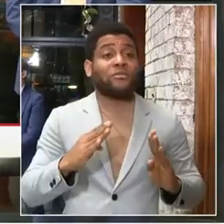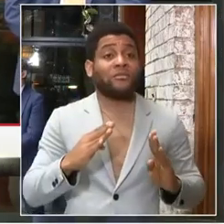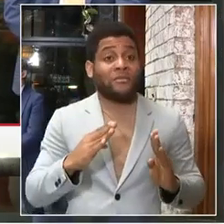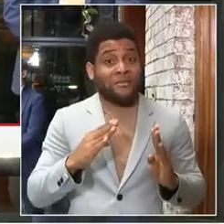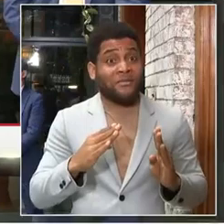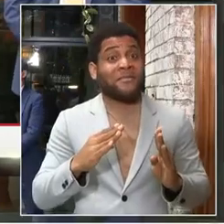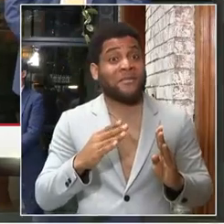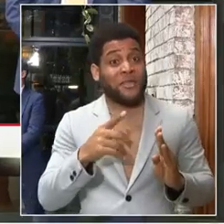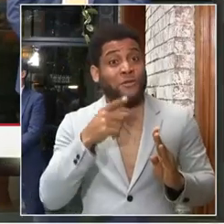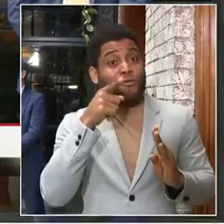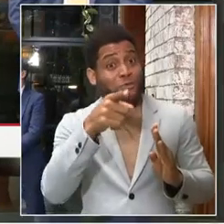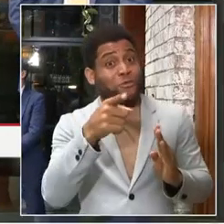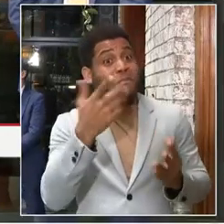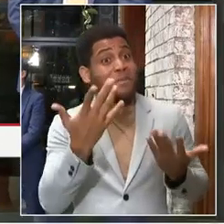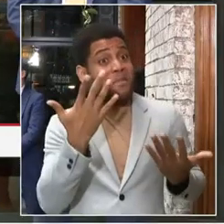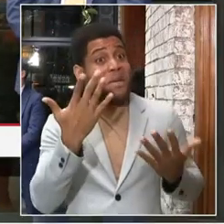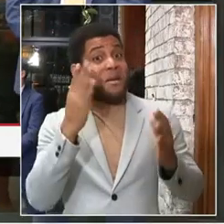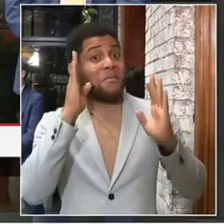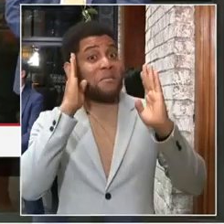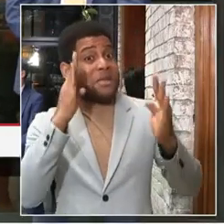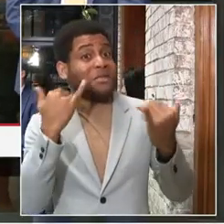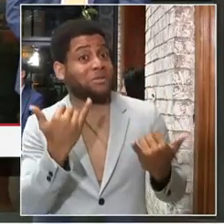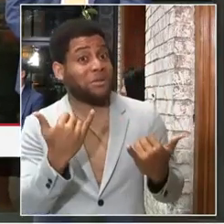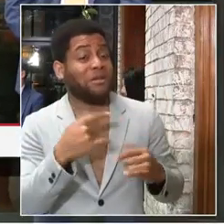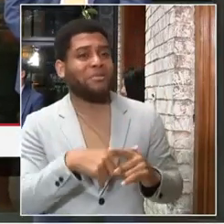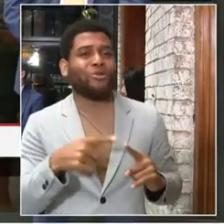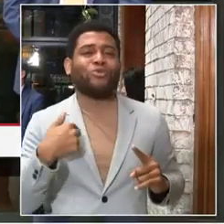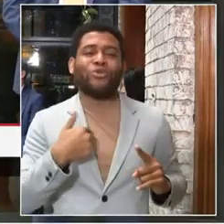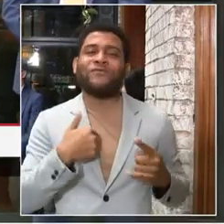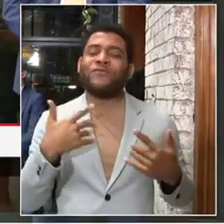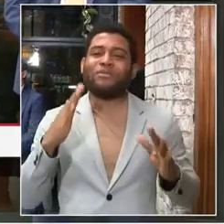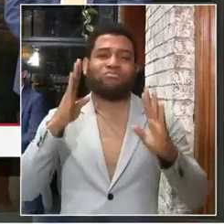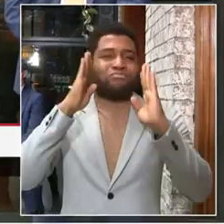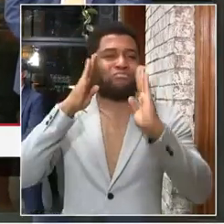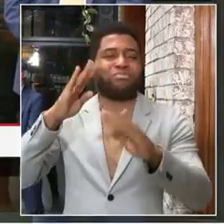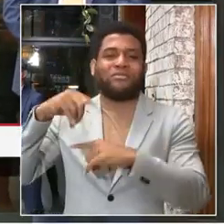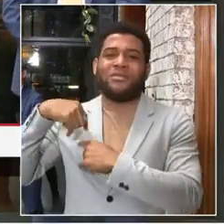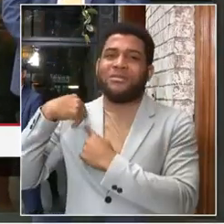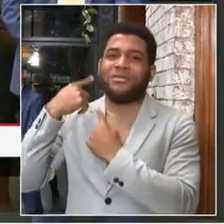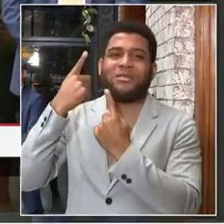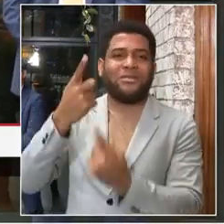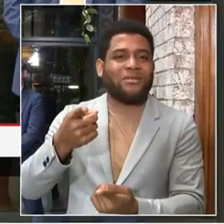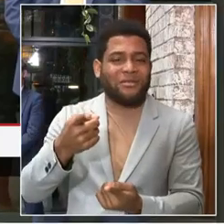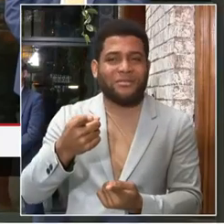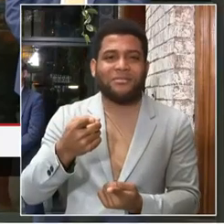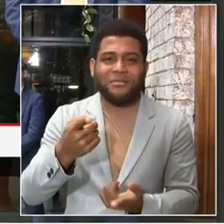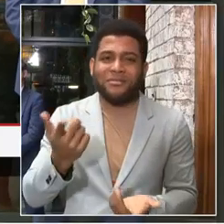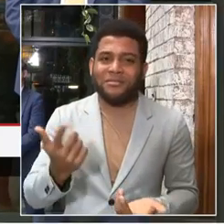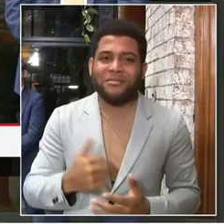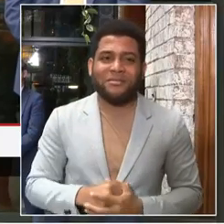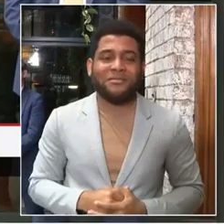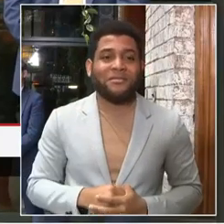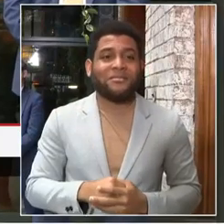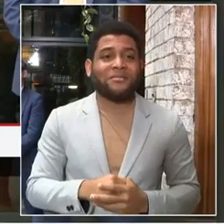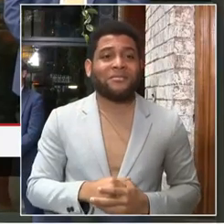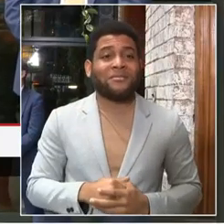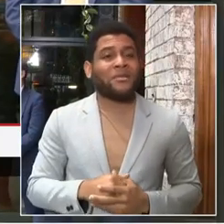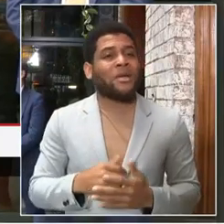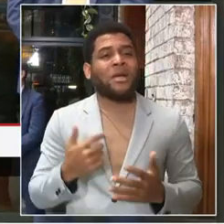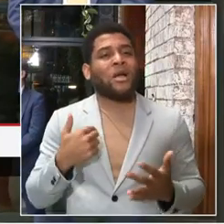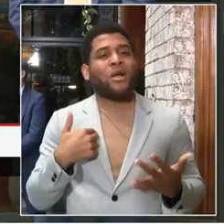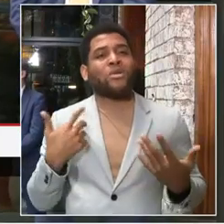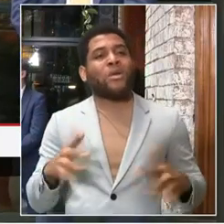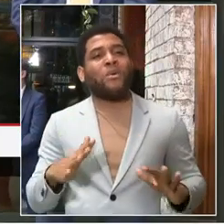just paying attention to that, but we've been paying attention to it for quite some time. I don't want to suggest